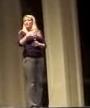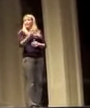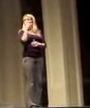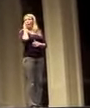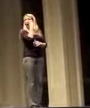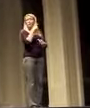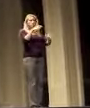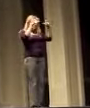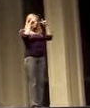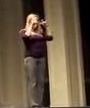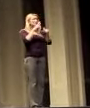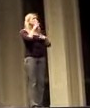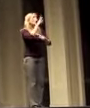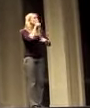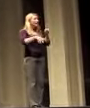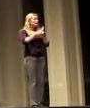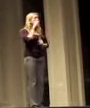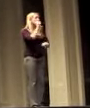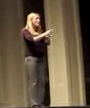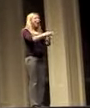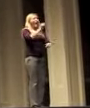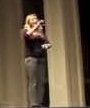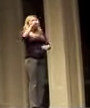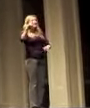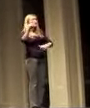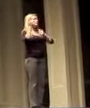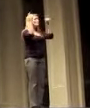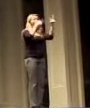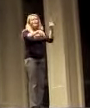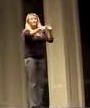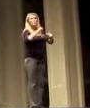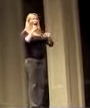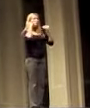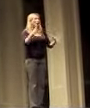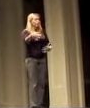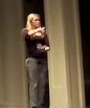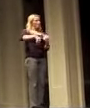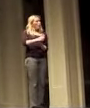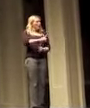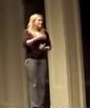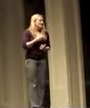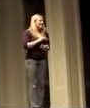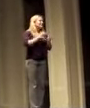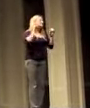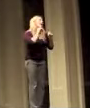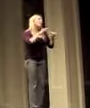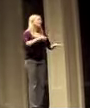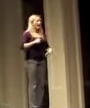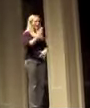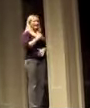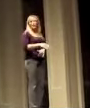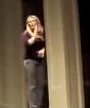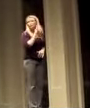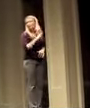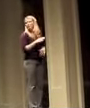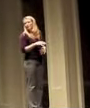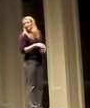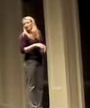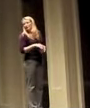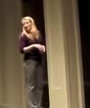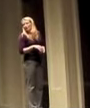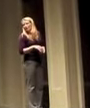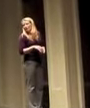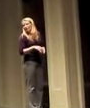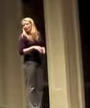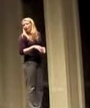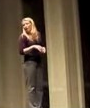sentences, stutterers, attention deficits, questioners, poor, and even the One Directioners. Yes, nothing can stop us. We are in your yoga classes, at